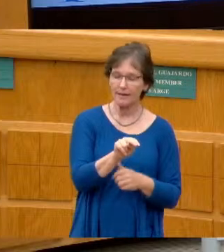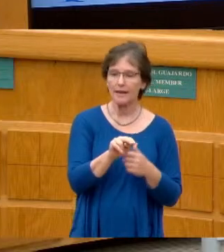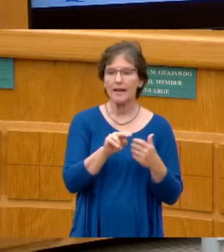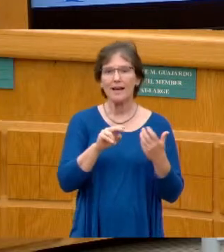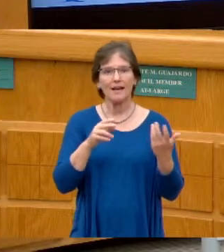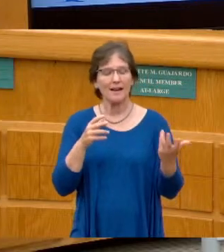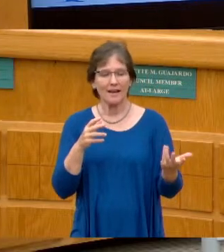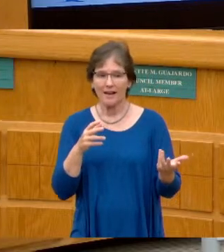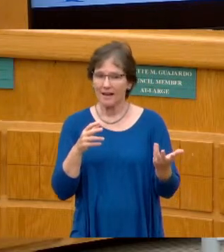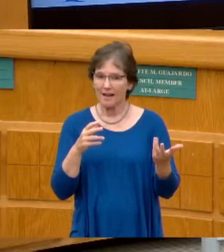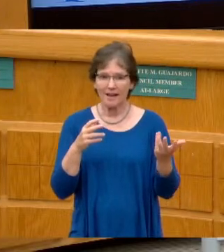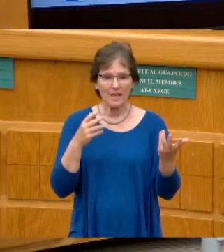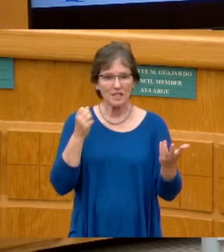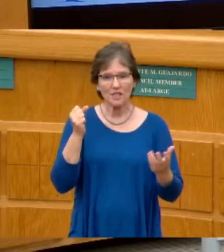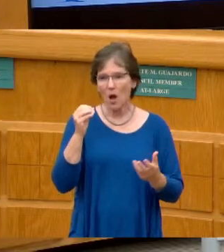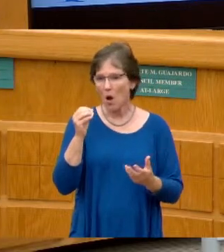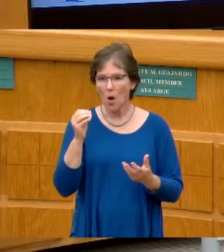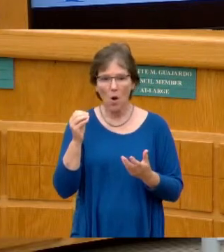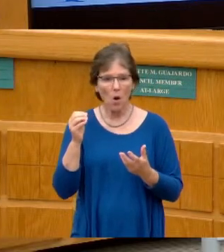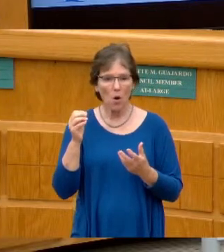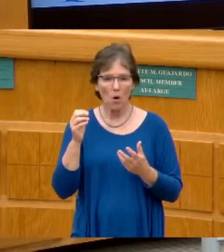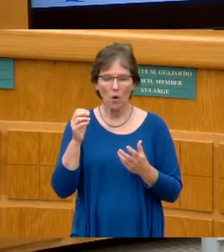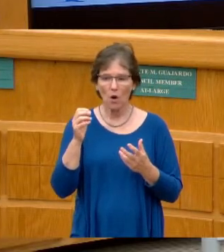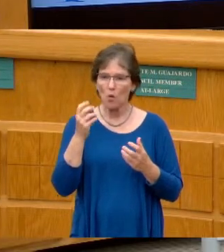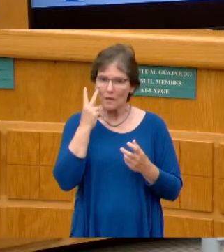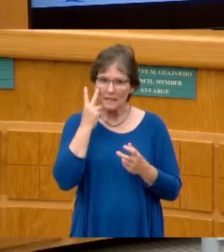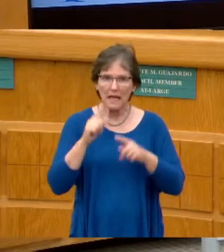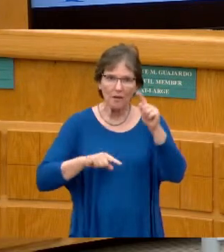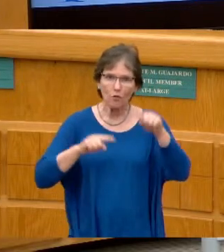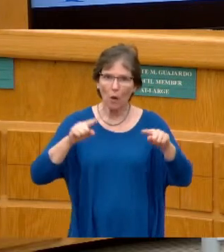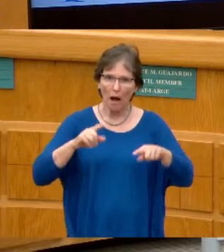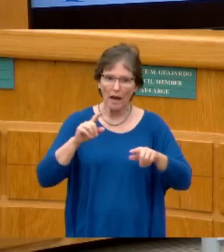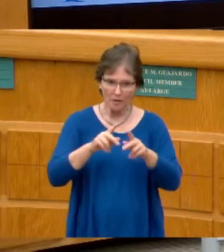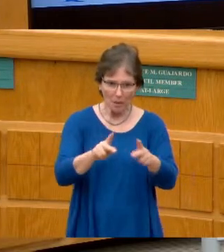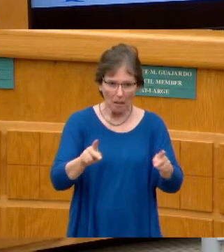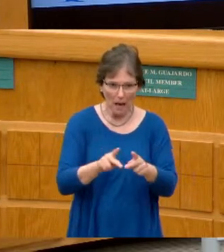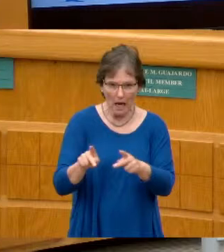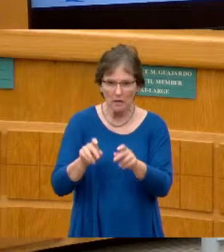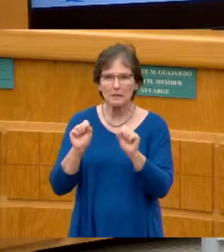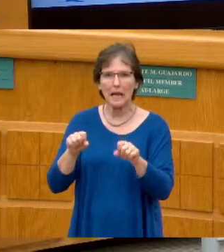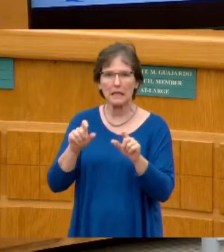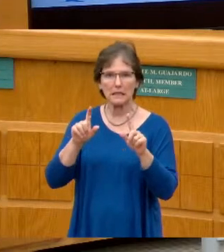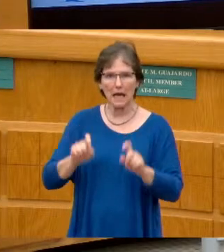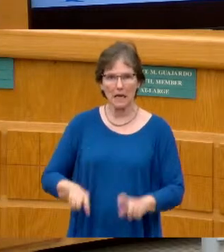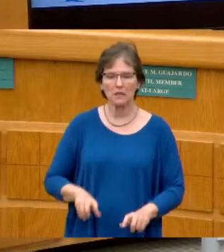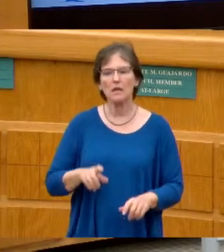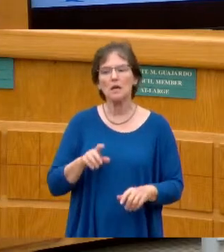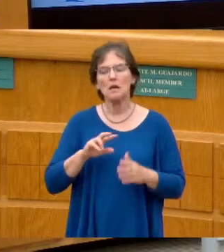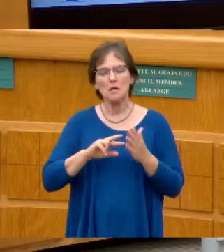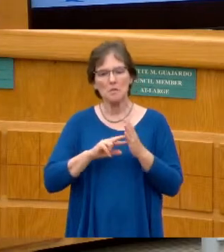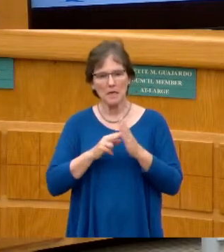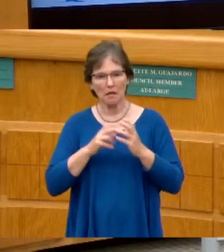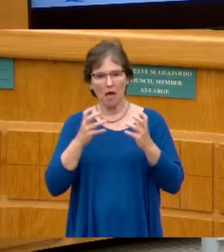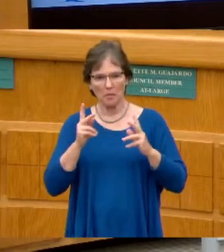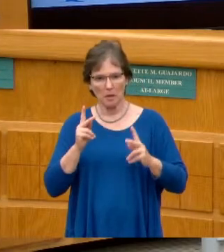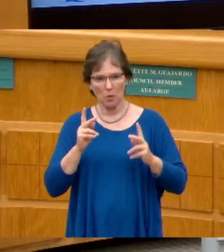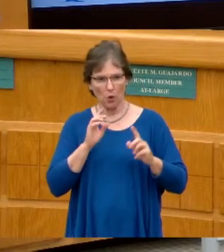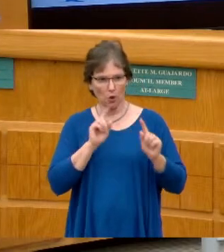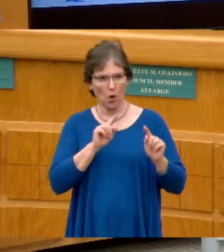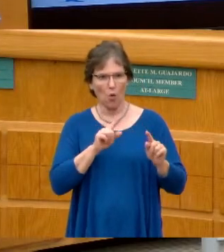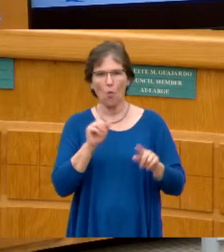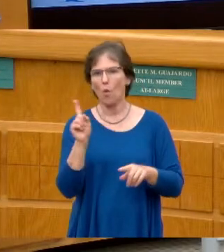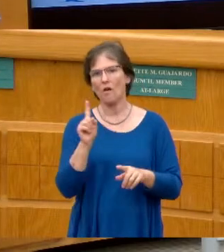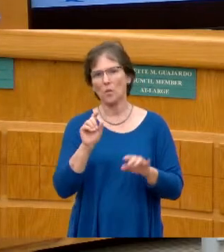are they mostly antigen? And so for the last 2-3 weeks, we've seen the majority of them are antibody positives, but